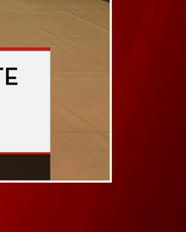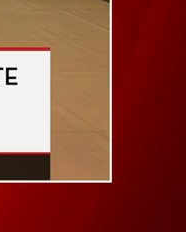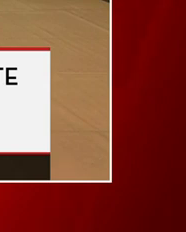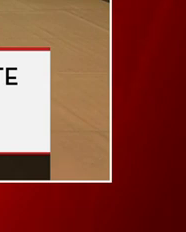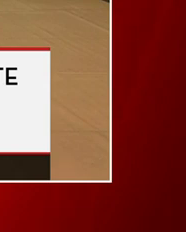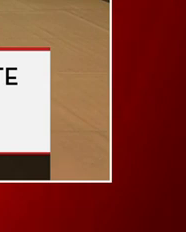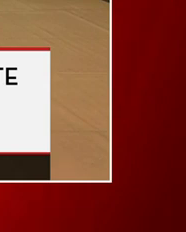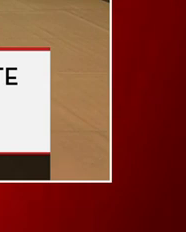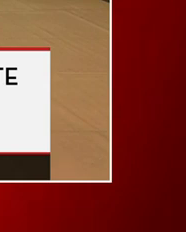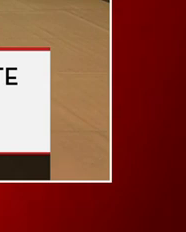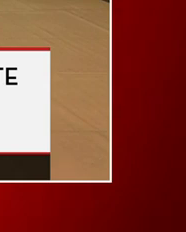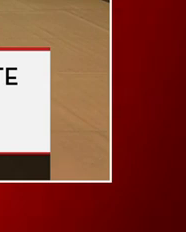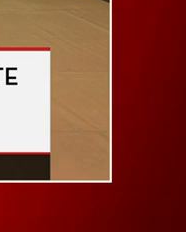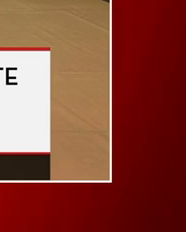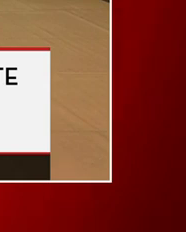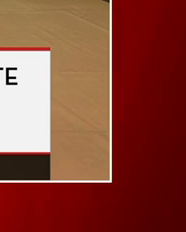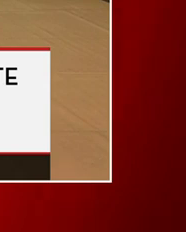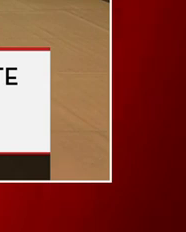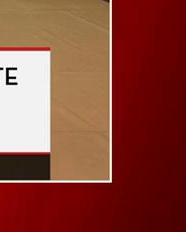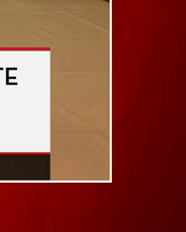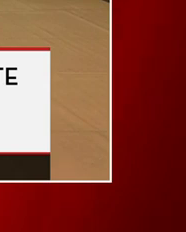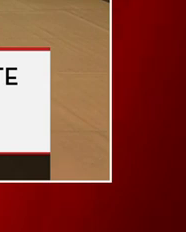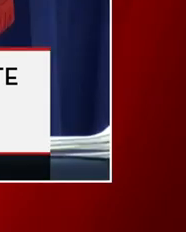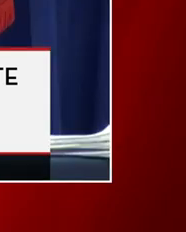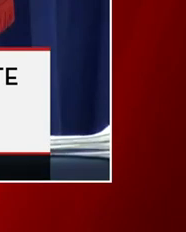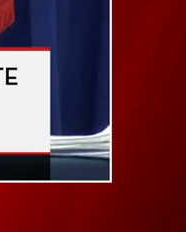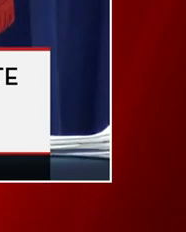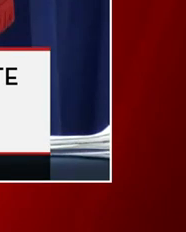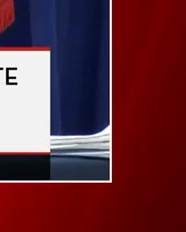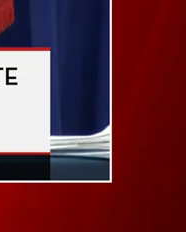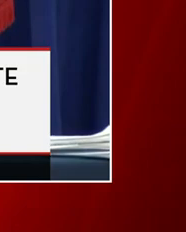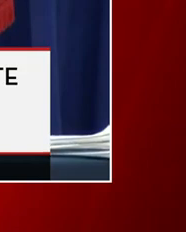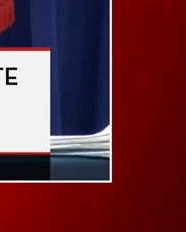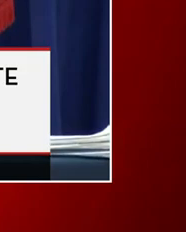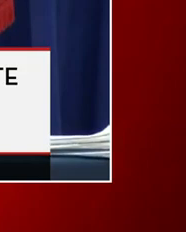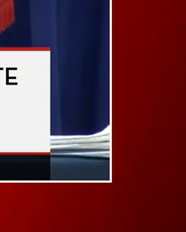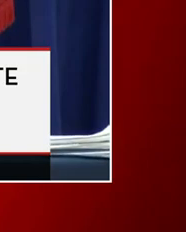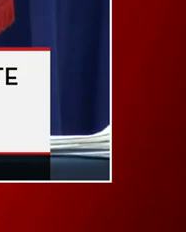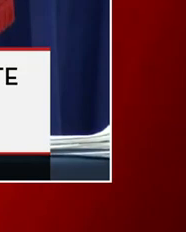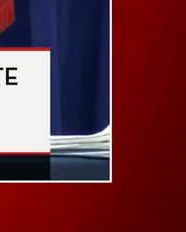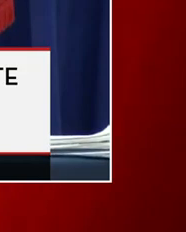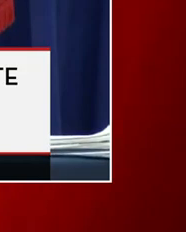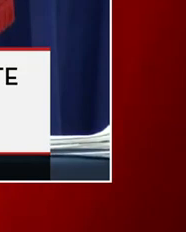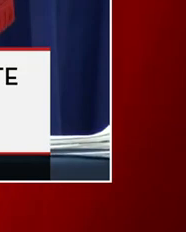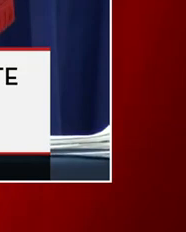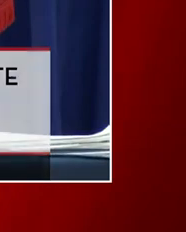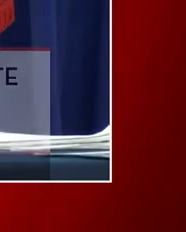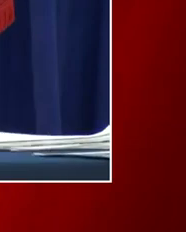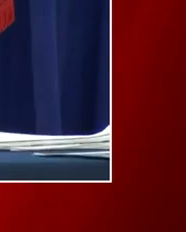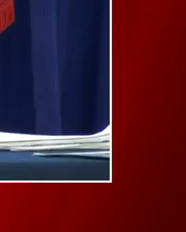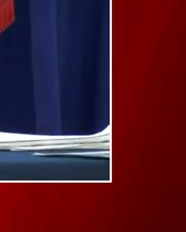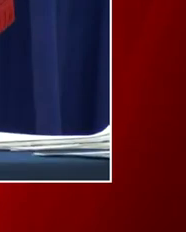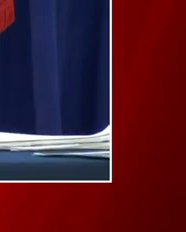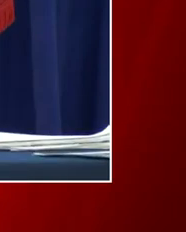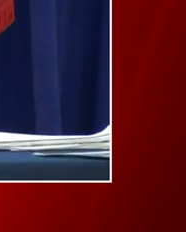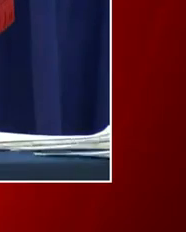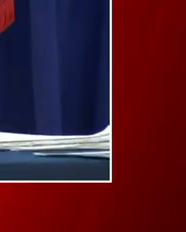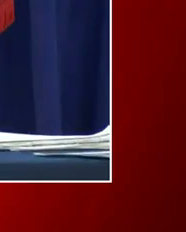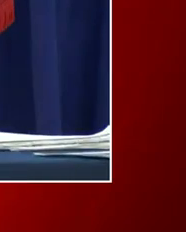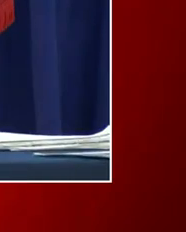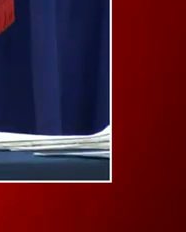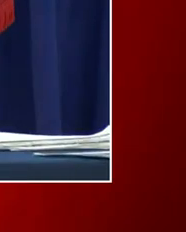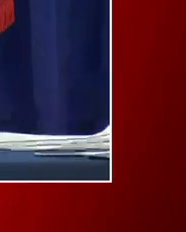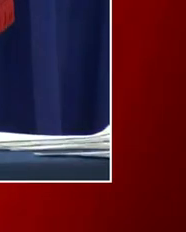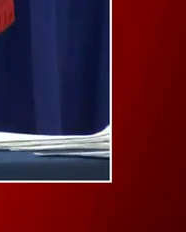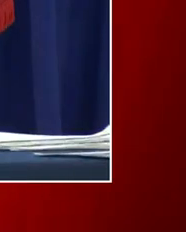Good morning. I'm Muriel Bowser. I'm the mayor of Washington, D.C., and I want to start today by providing a